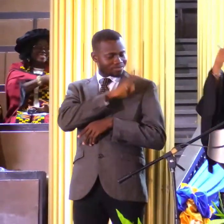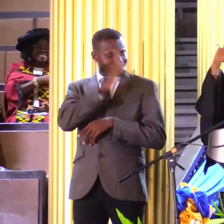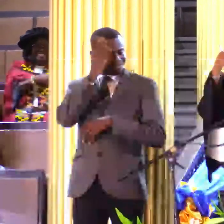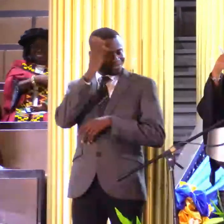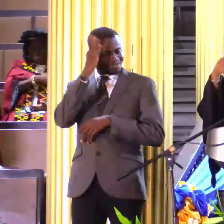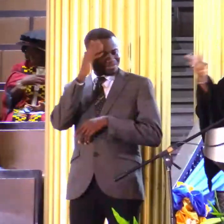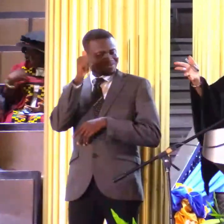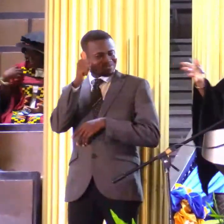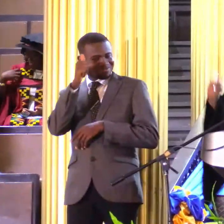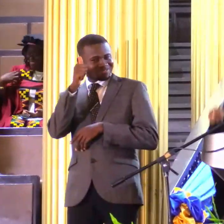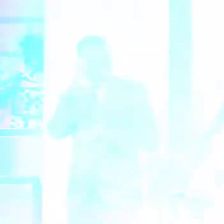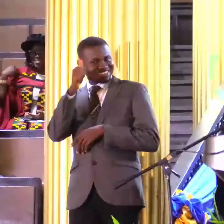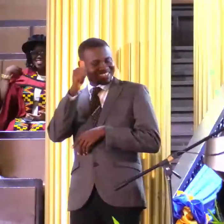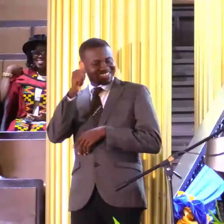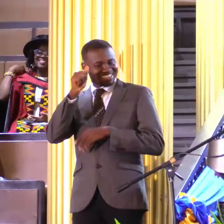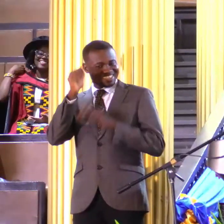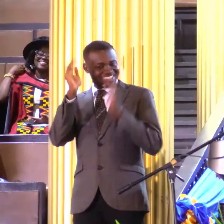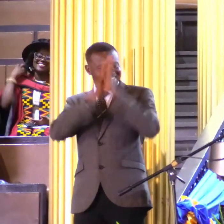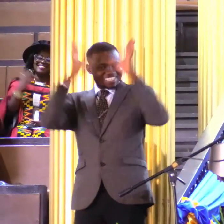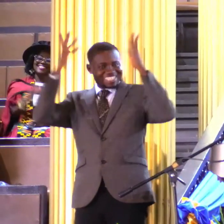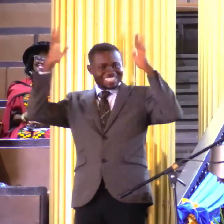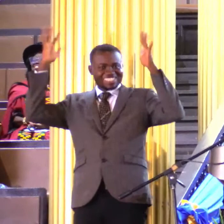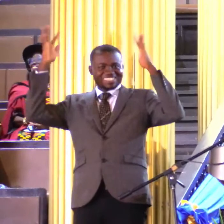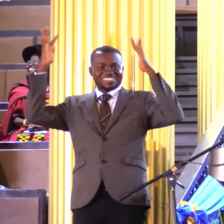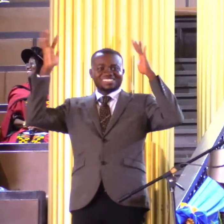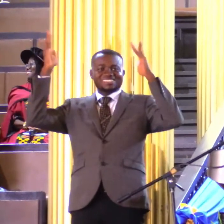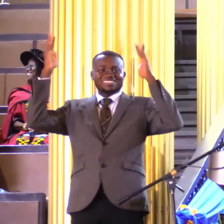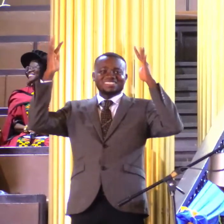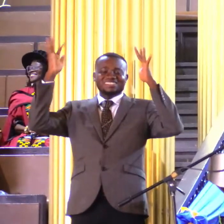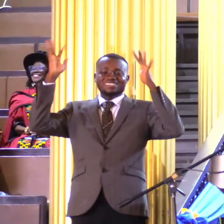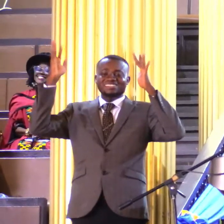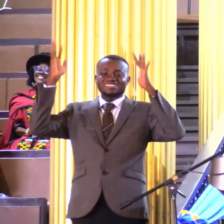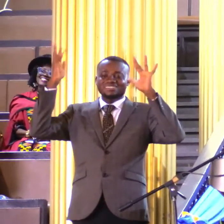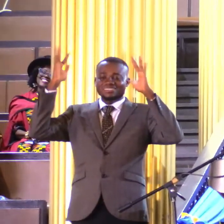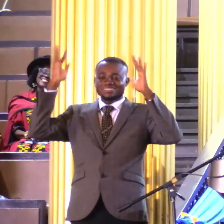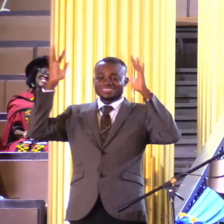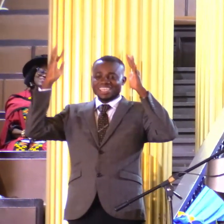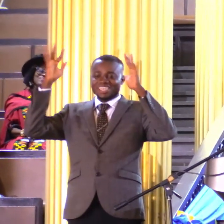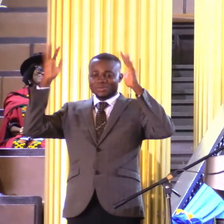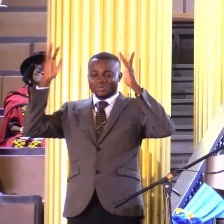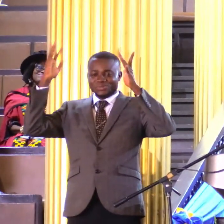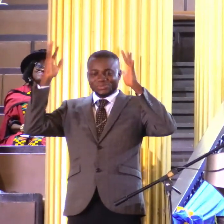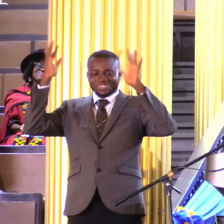giving a thumbs up. Please let's acknowledge them one more time. Thank you.